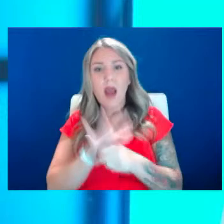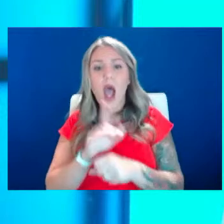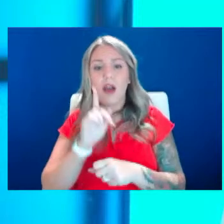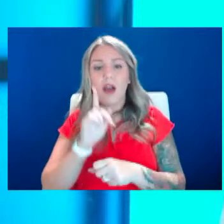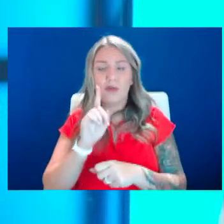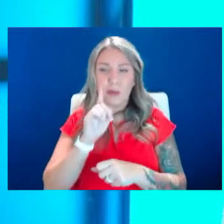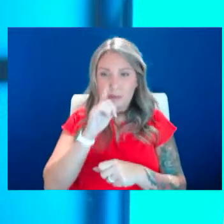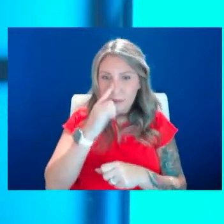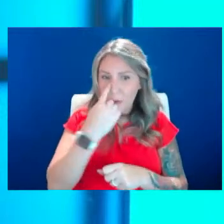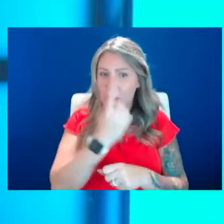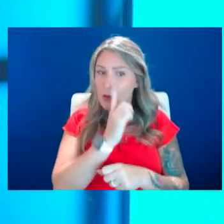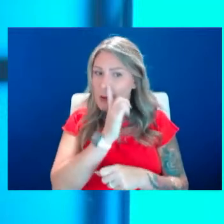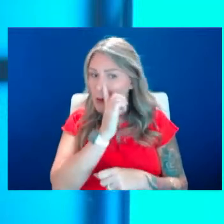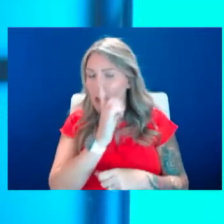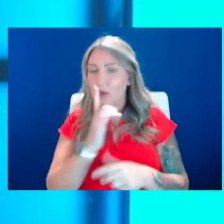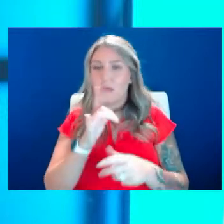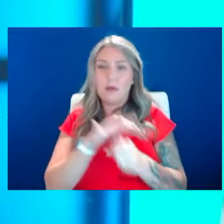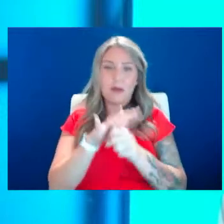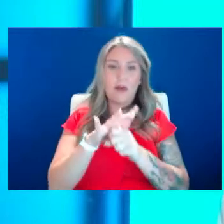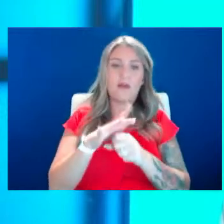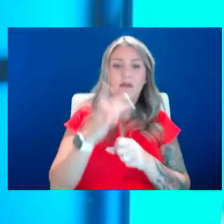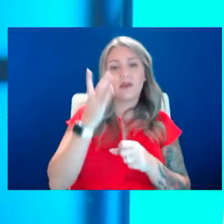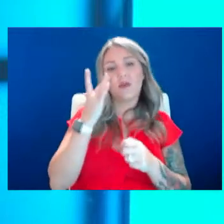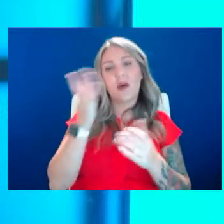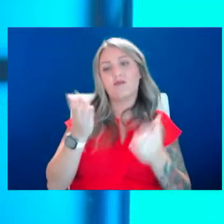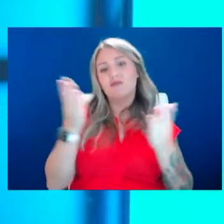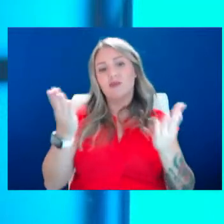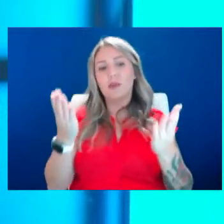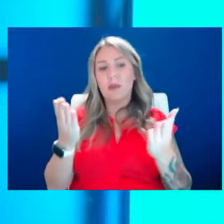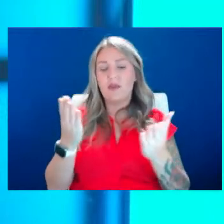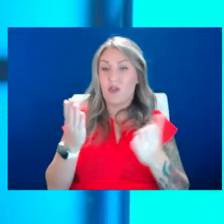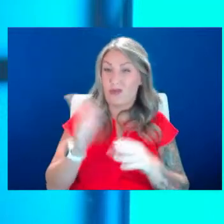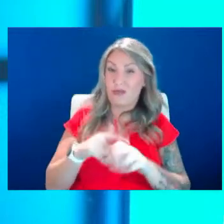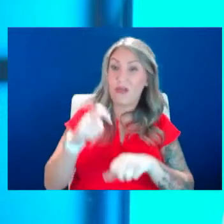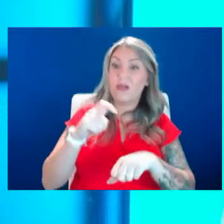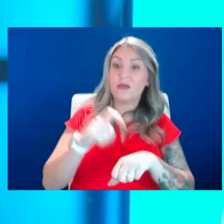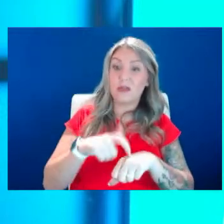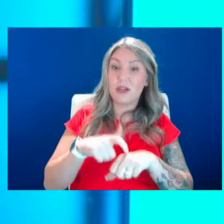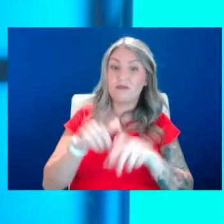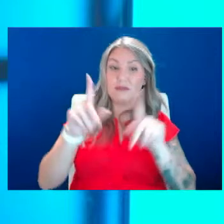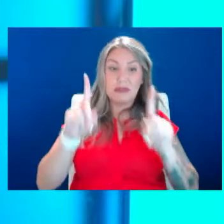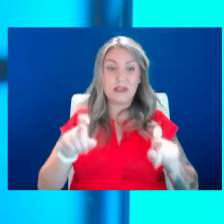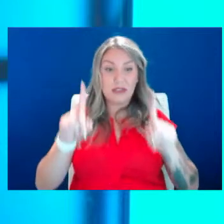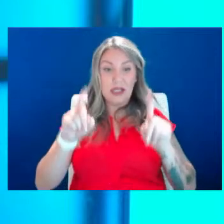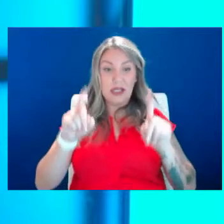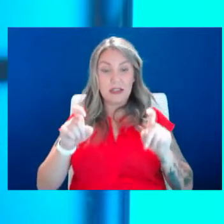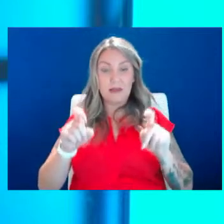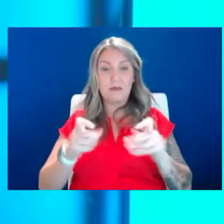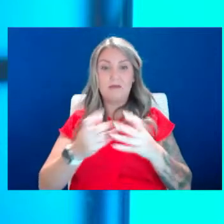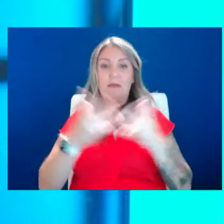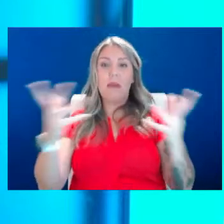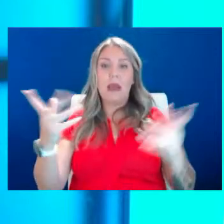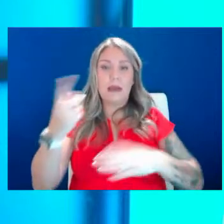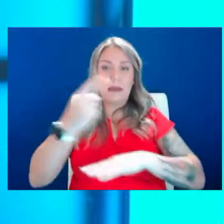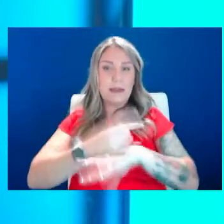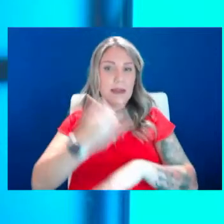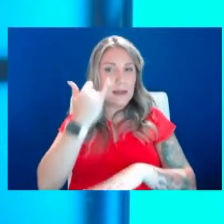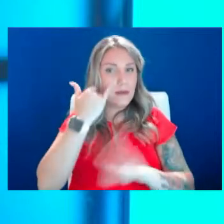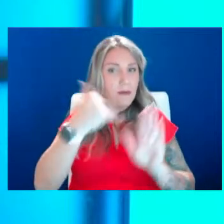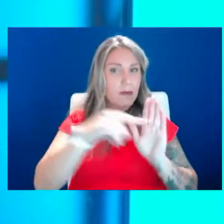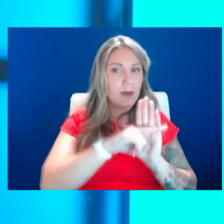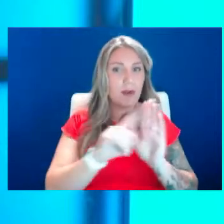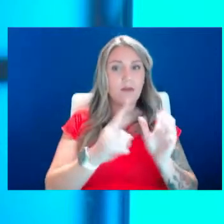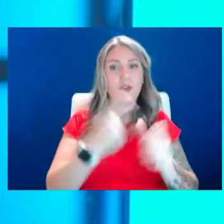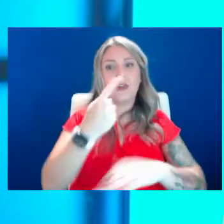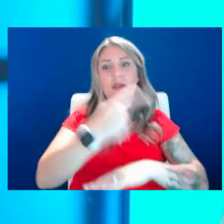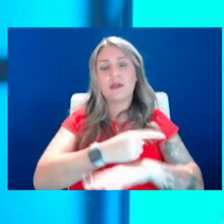enough. So that is why it has been recommended for quite some time to test on multiple days. So even if it's negative the first day, test on